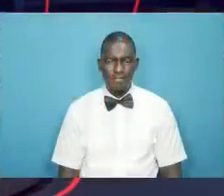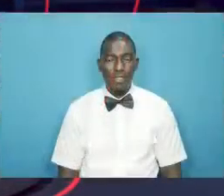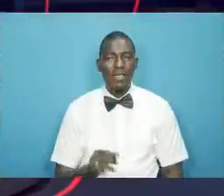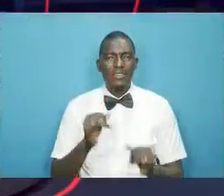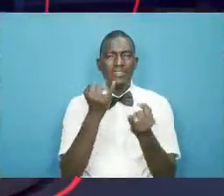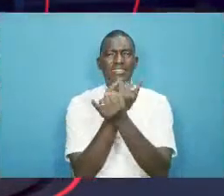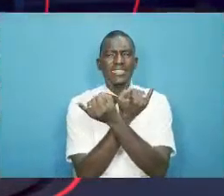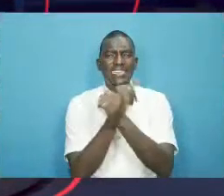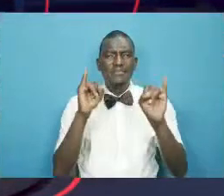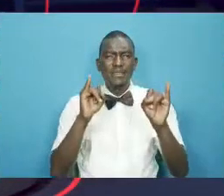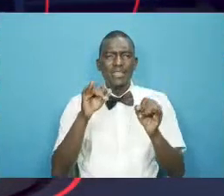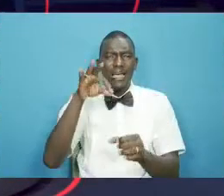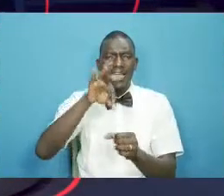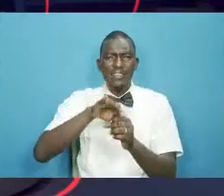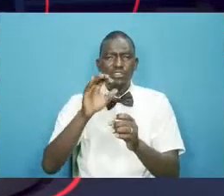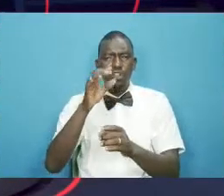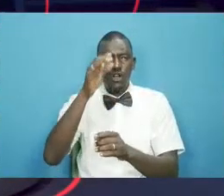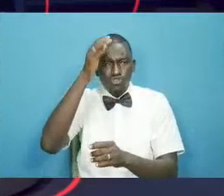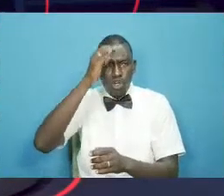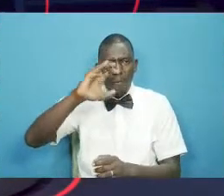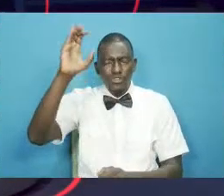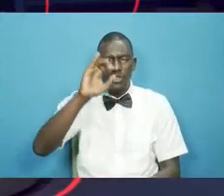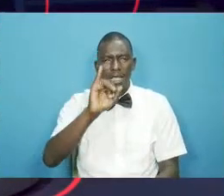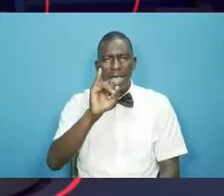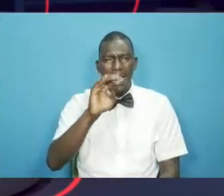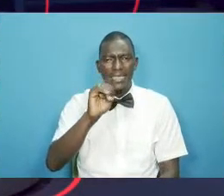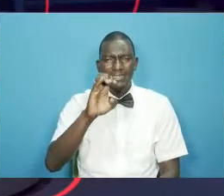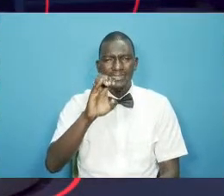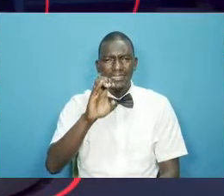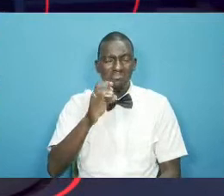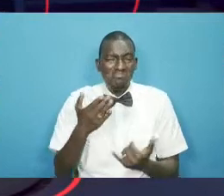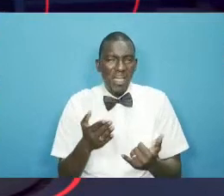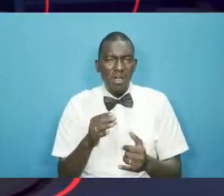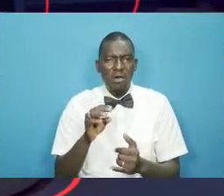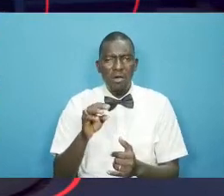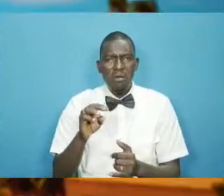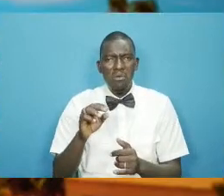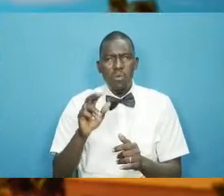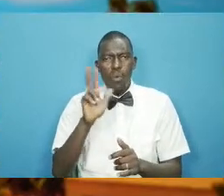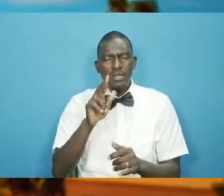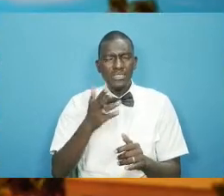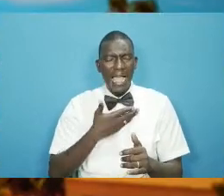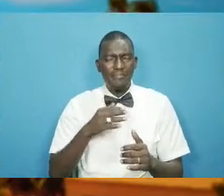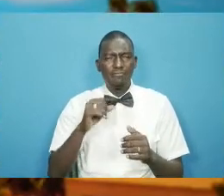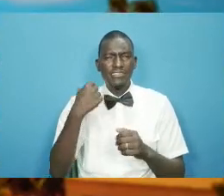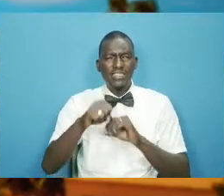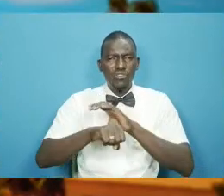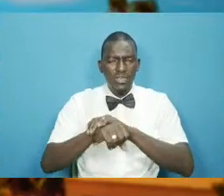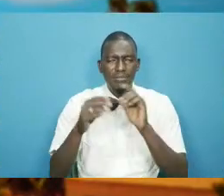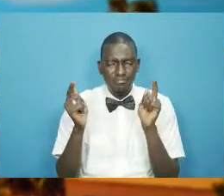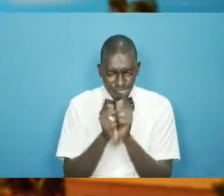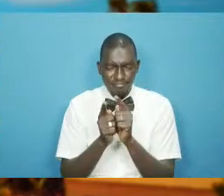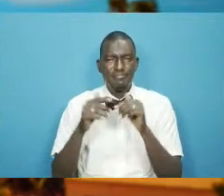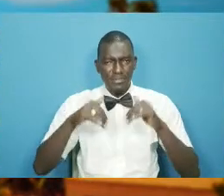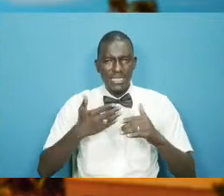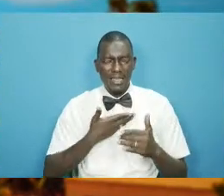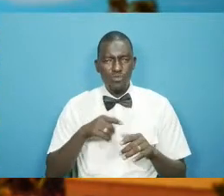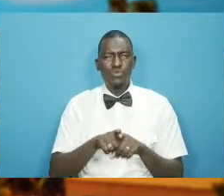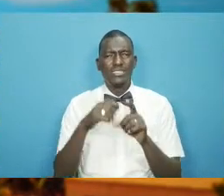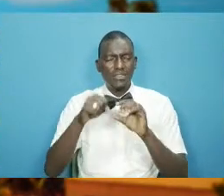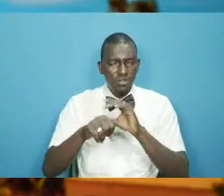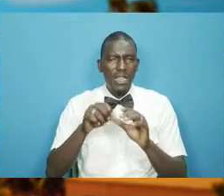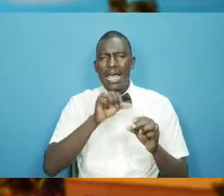The Independent Electoral Commission on Wednesday held its monthly forum with stakeholders, including CSOs and the media,